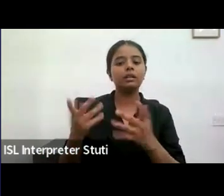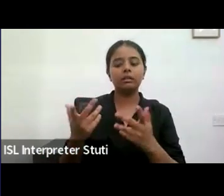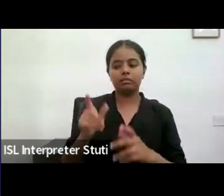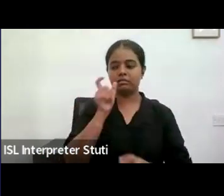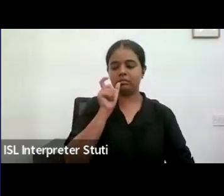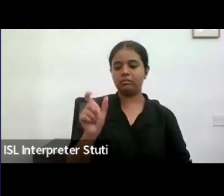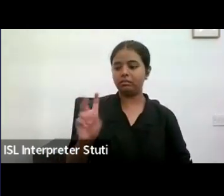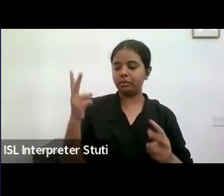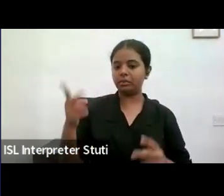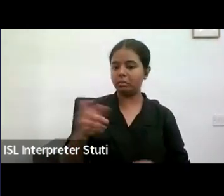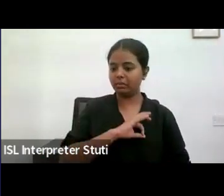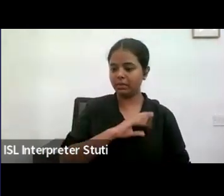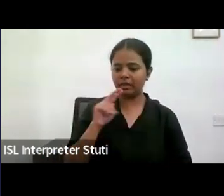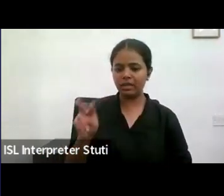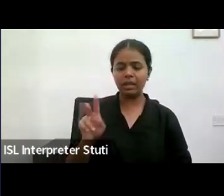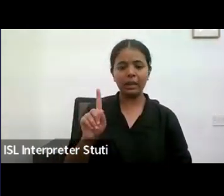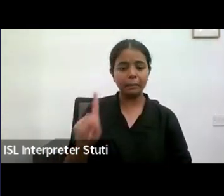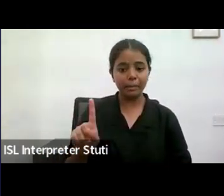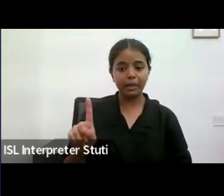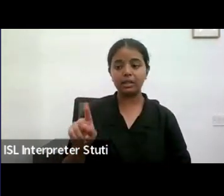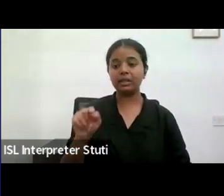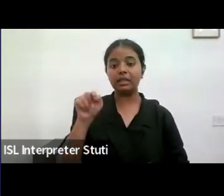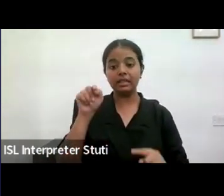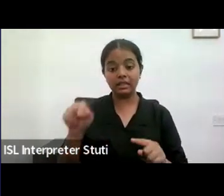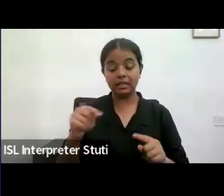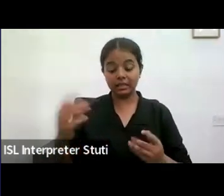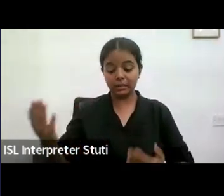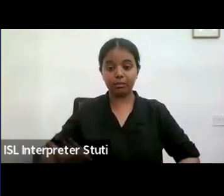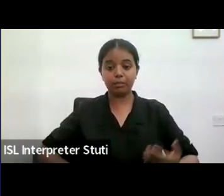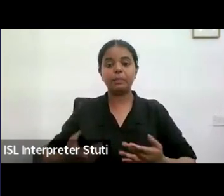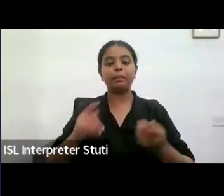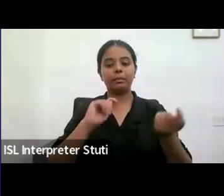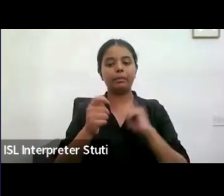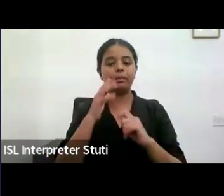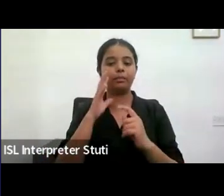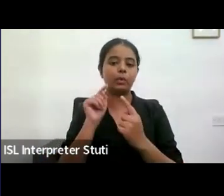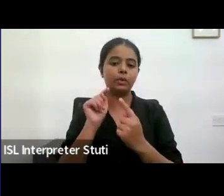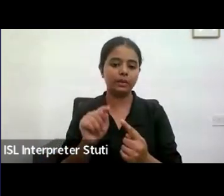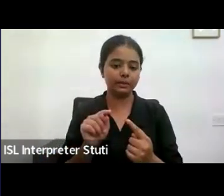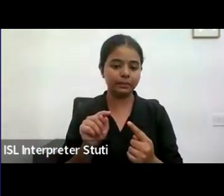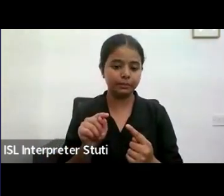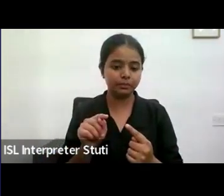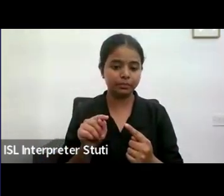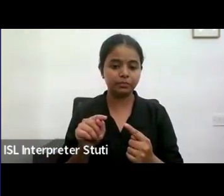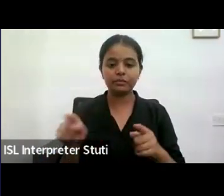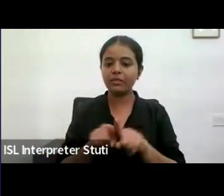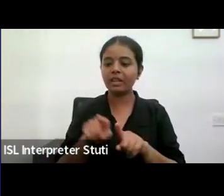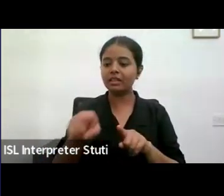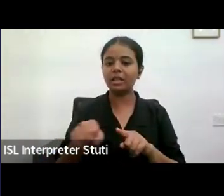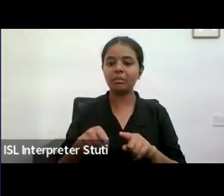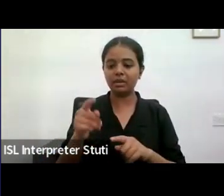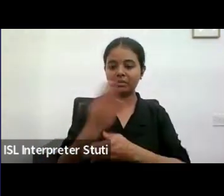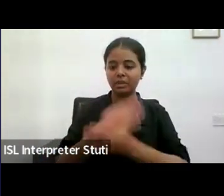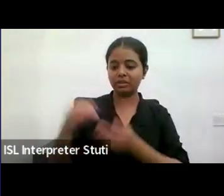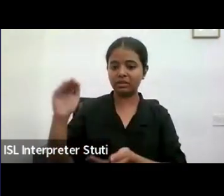whole, whole area of behavior modification and the use of aversives, shutting up a child in a different